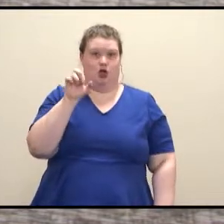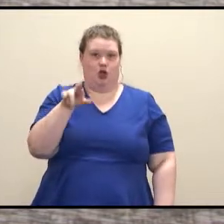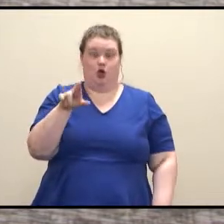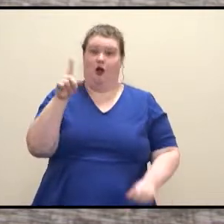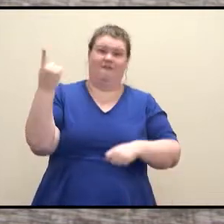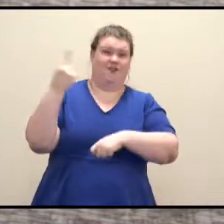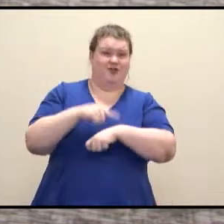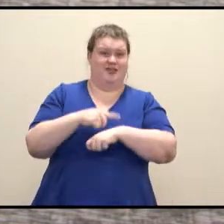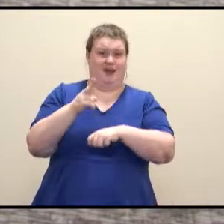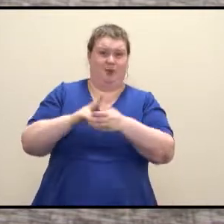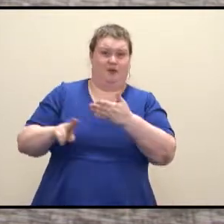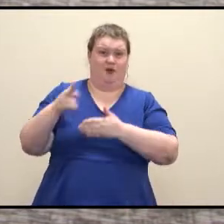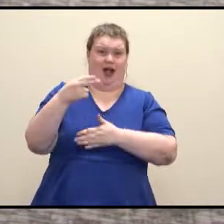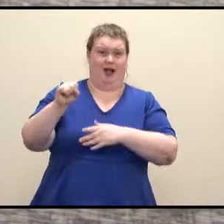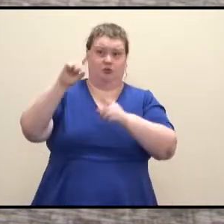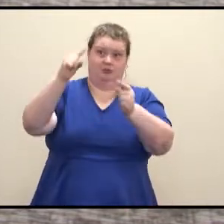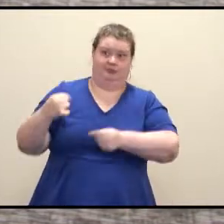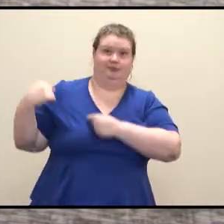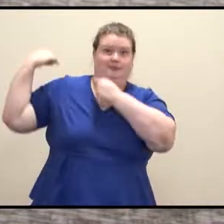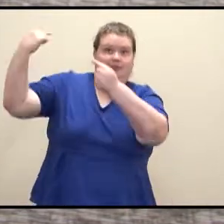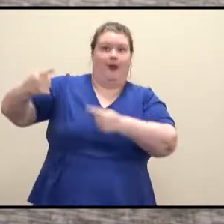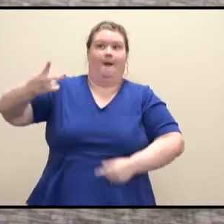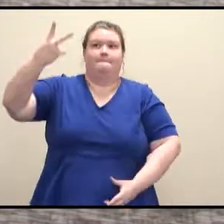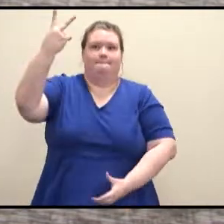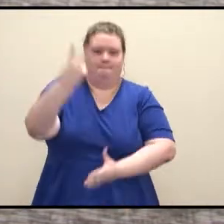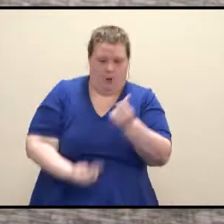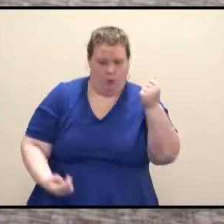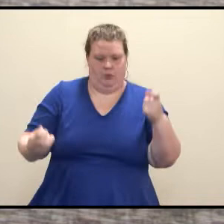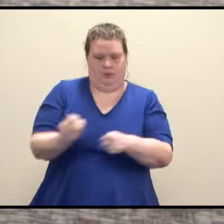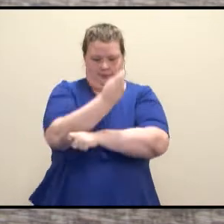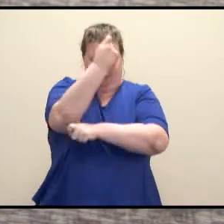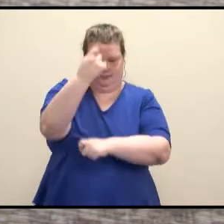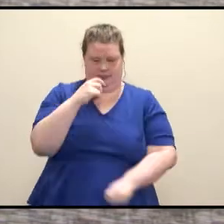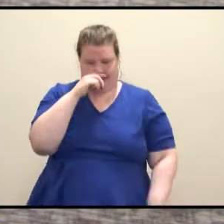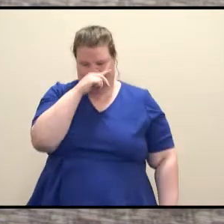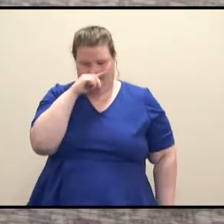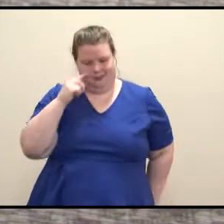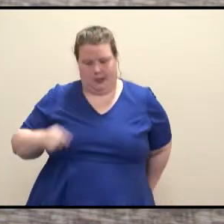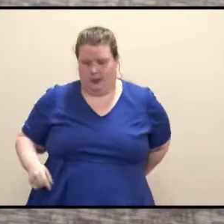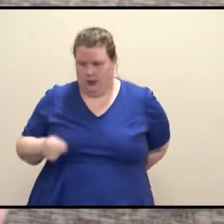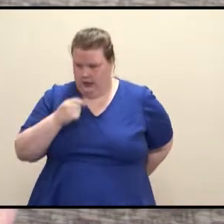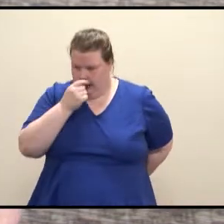school history that both groups earned sweepstakes.